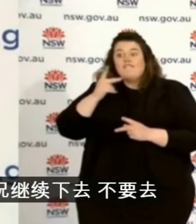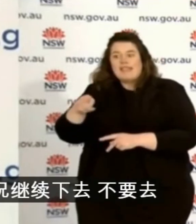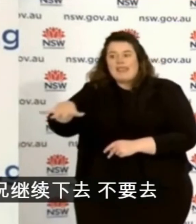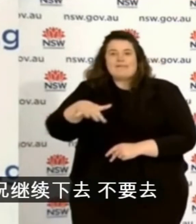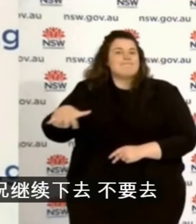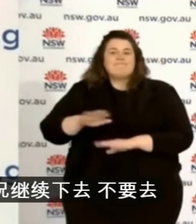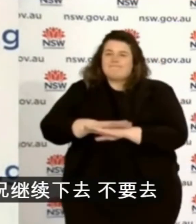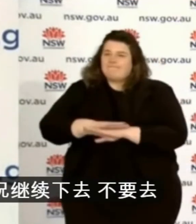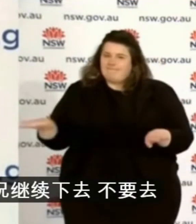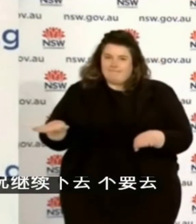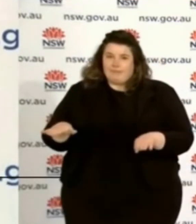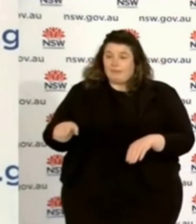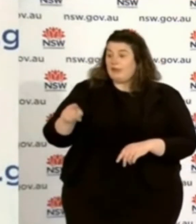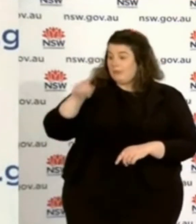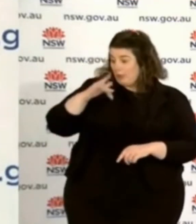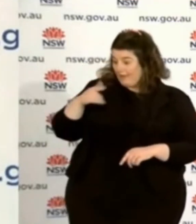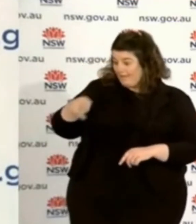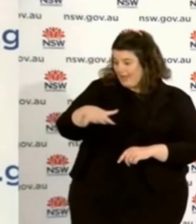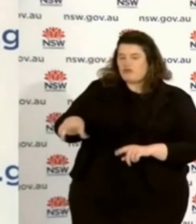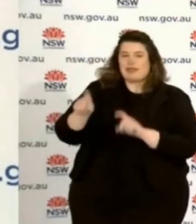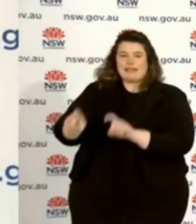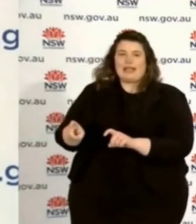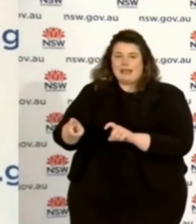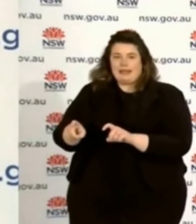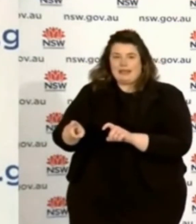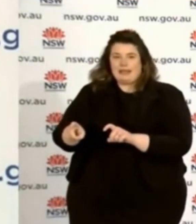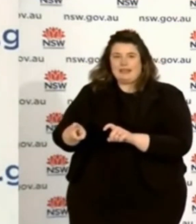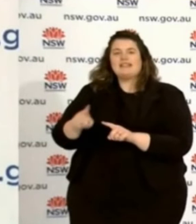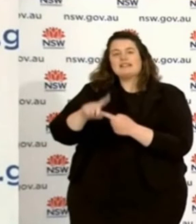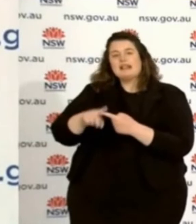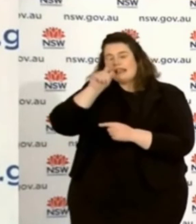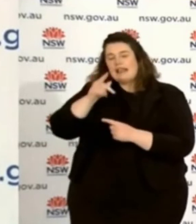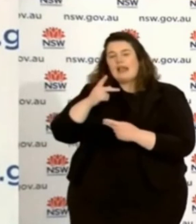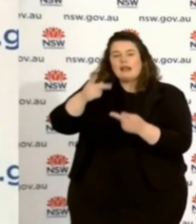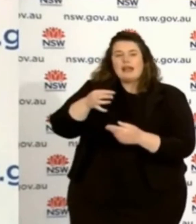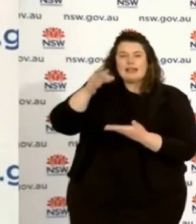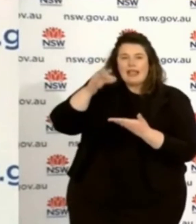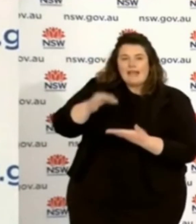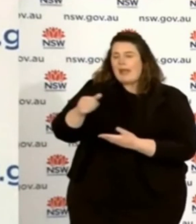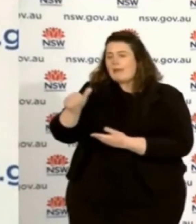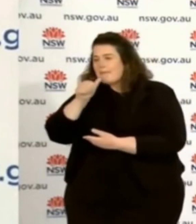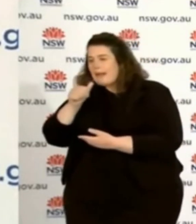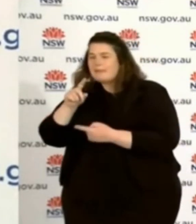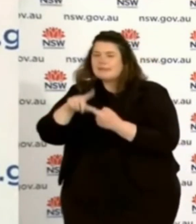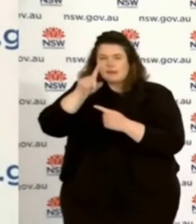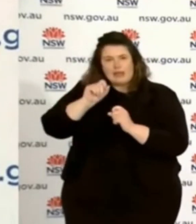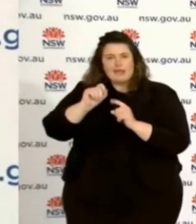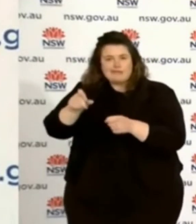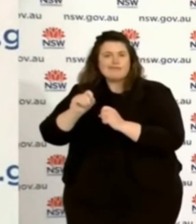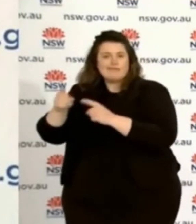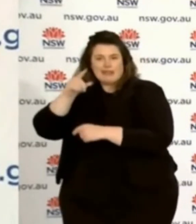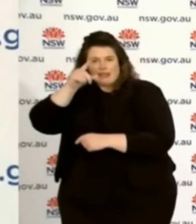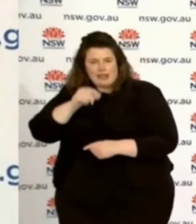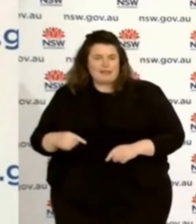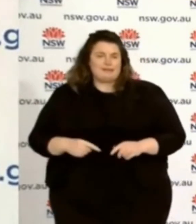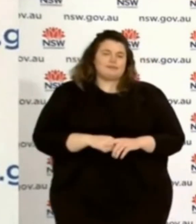town, and everybody in that town shouldn't leave their town, but they can do what they're allowed to do with 70% double dose in that town. Similarly, it might be